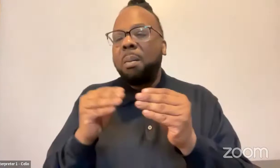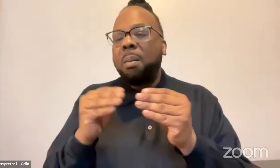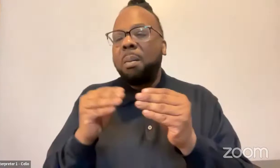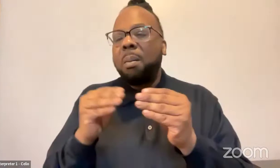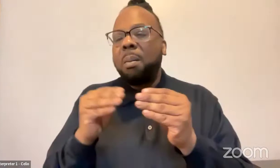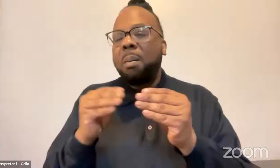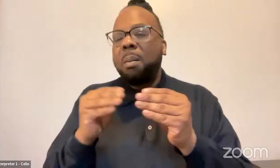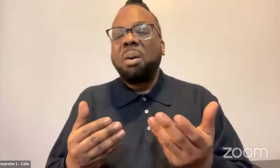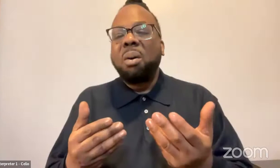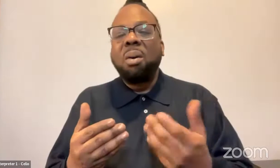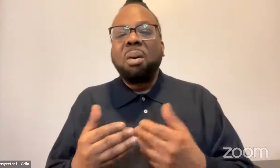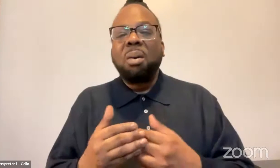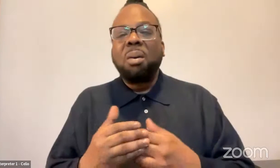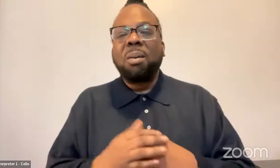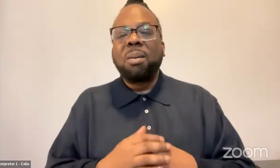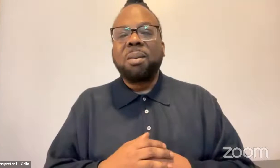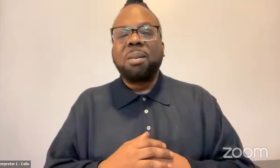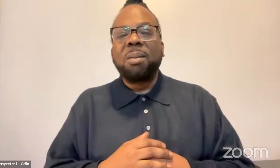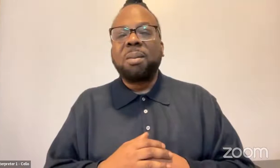Certainly,